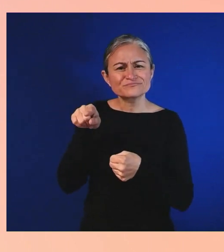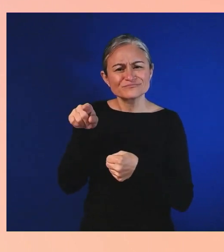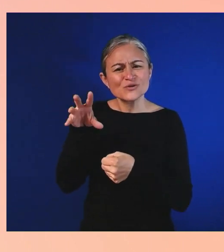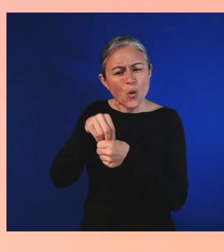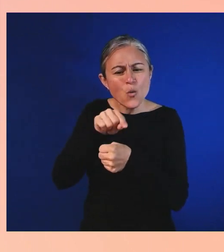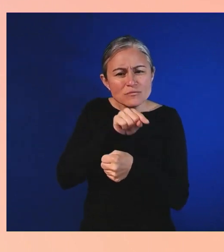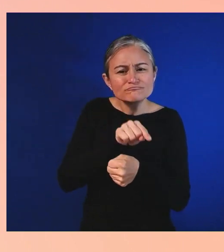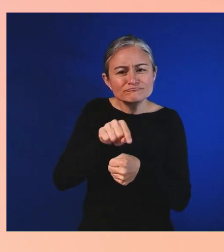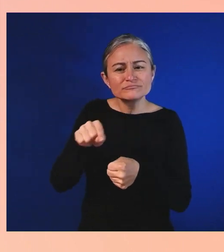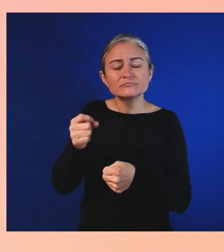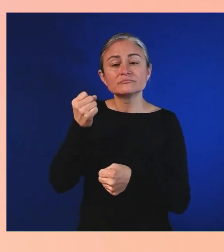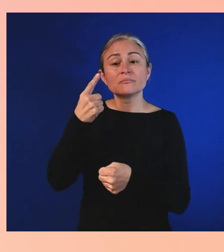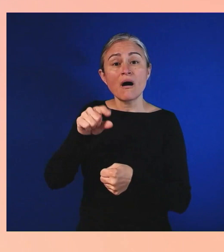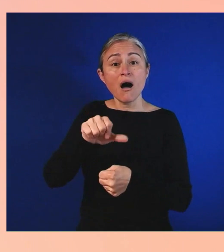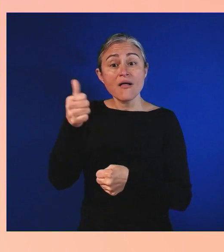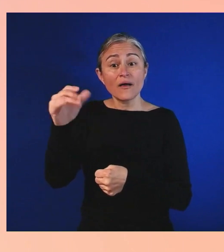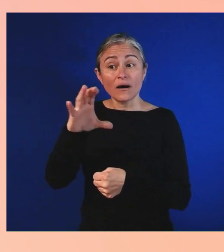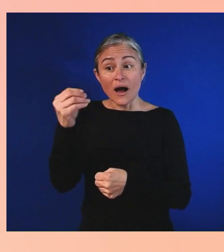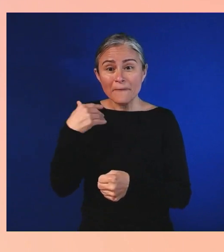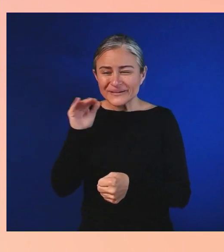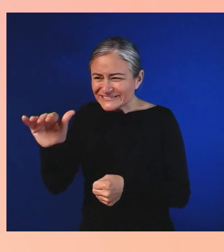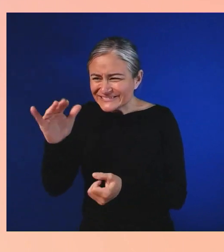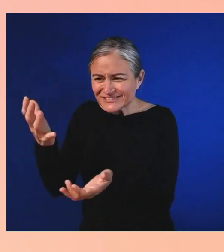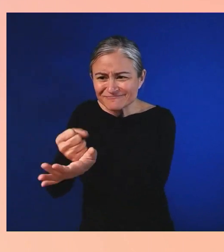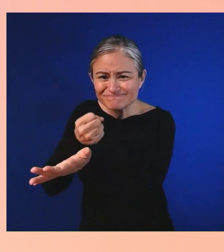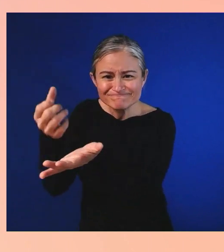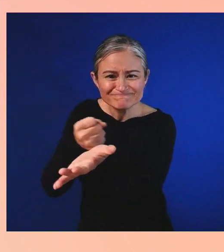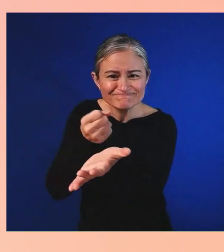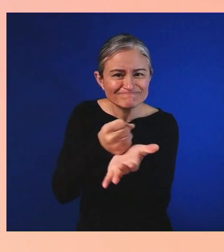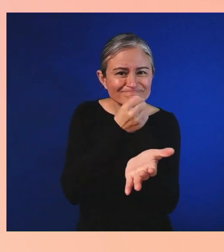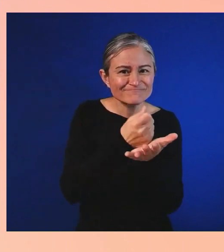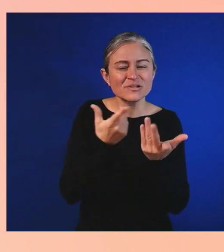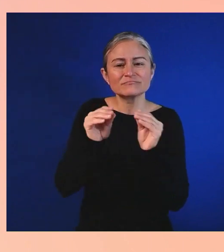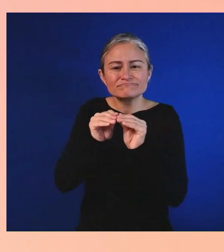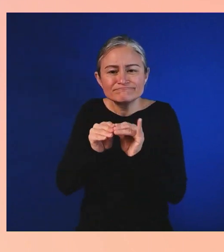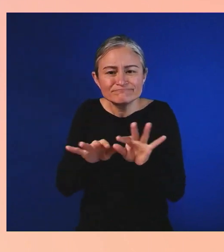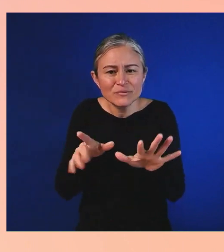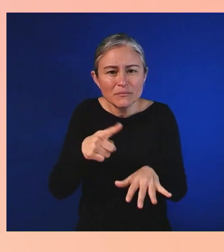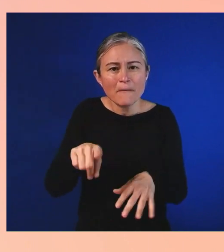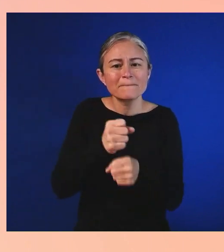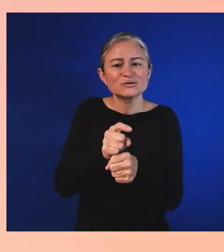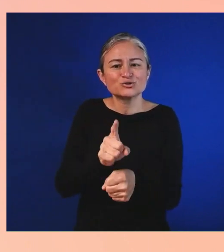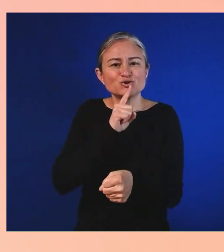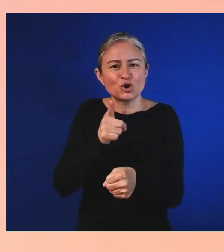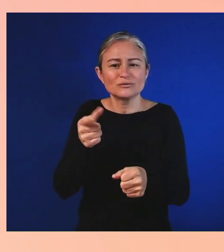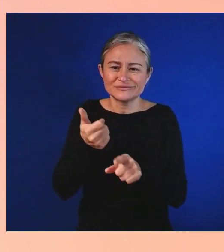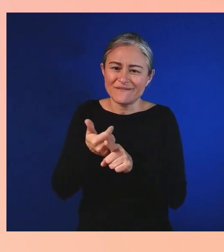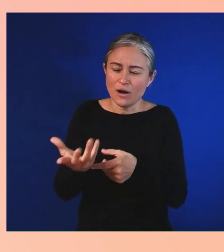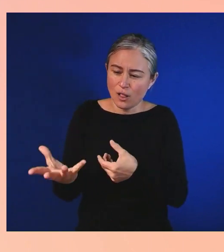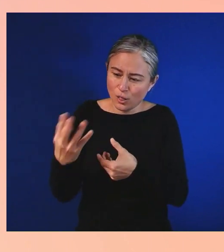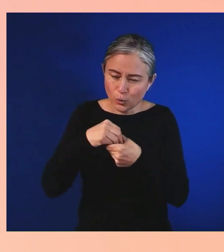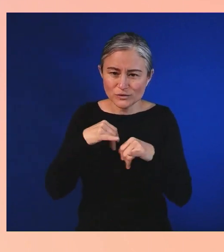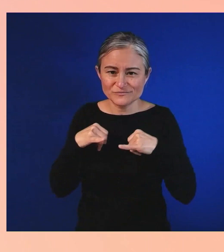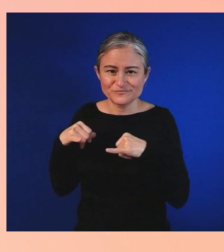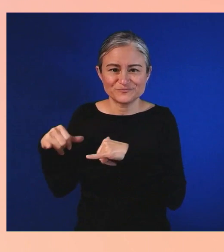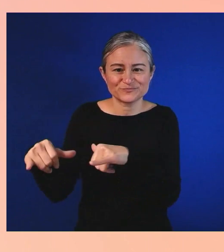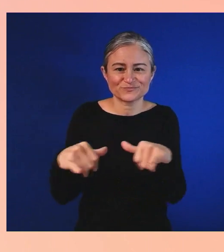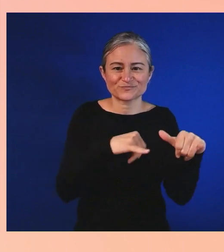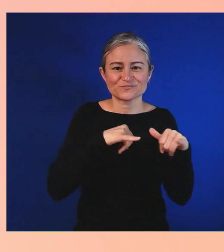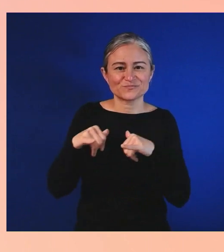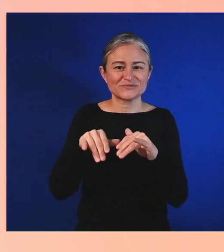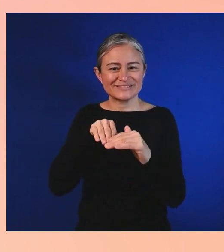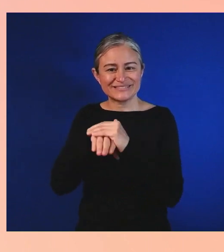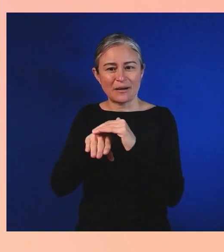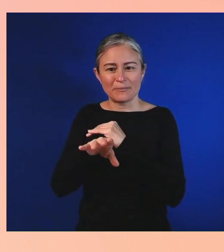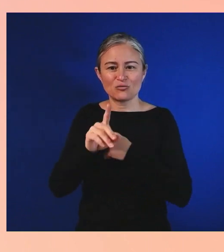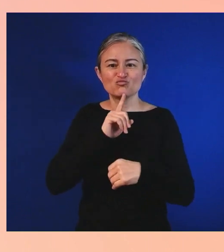us to really spread the word and make sure that inclusion and accessibility are really embraced by all